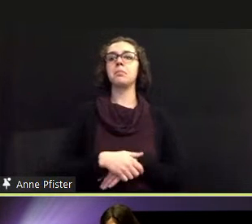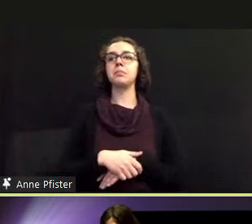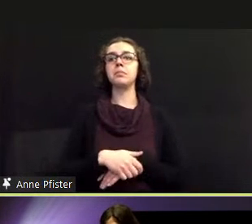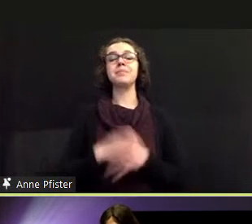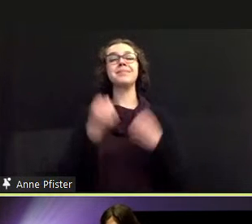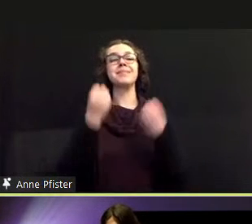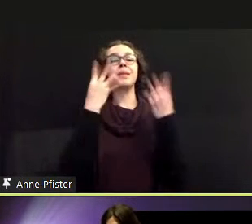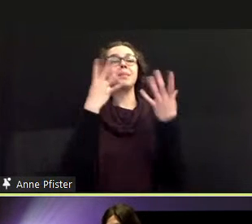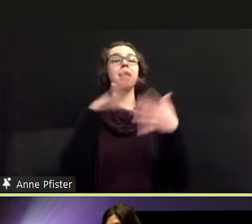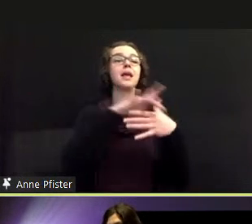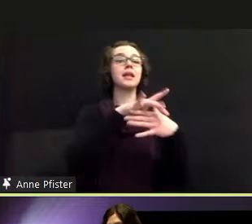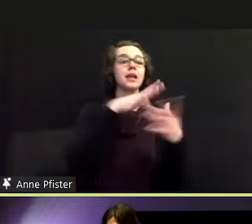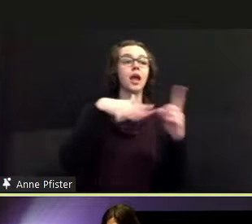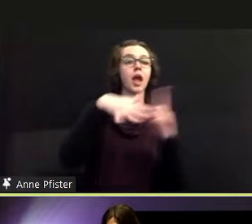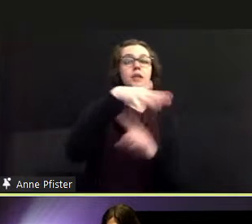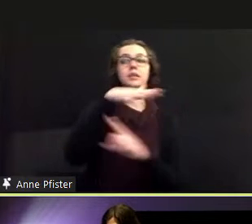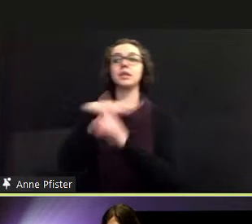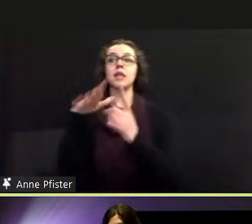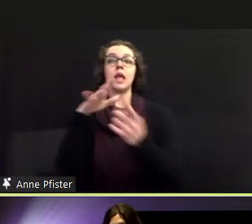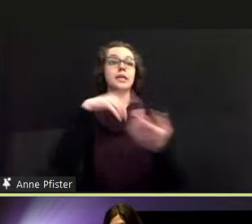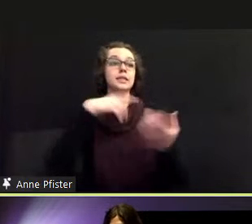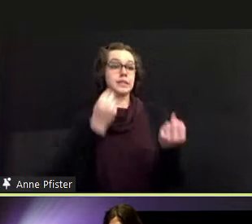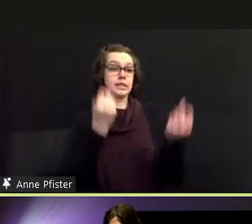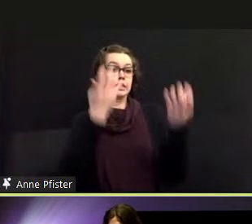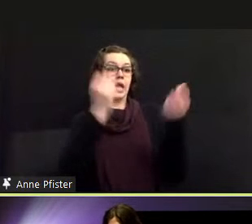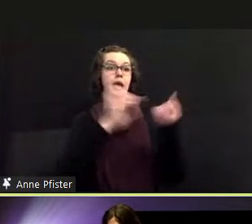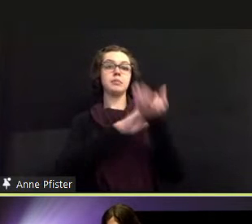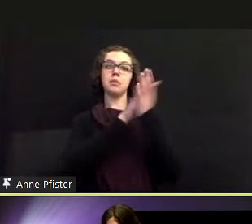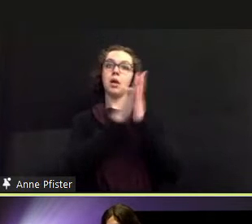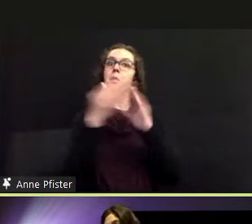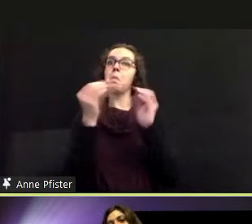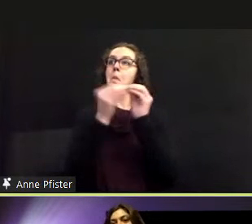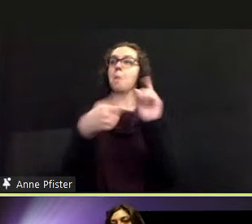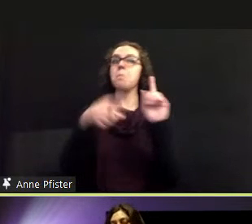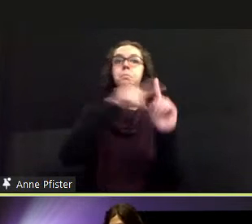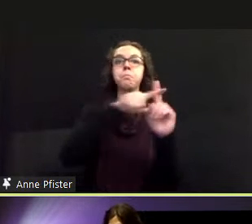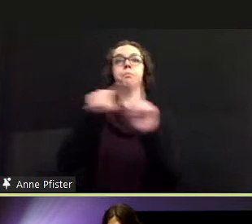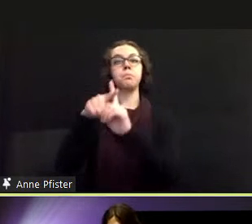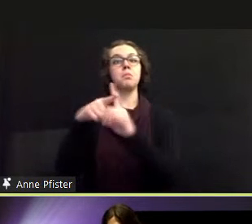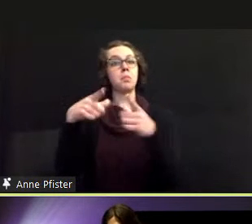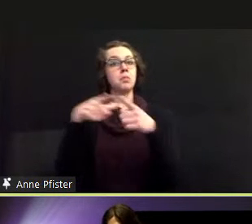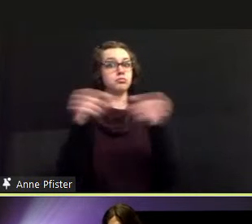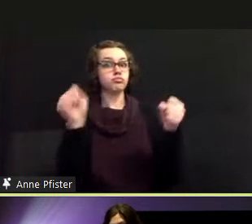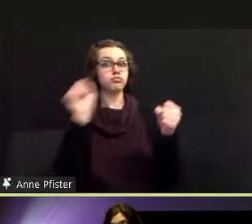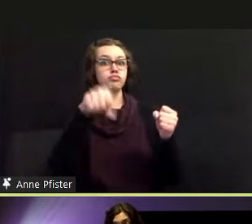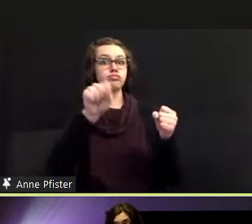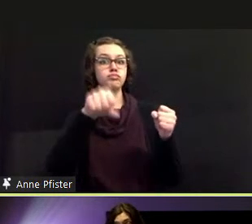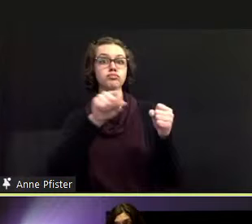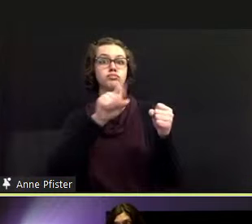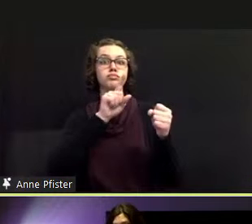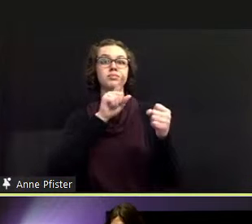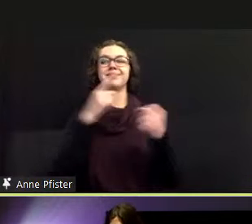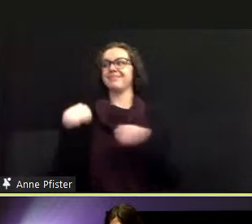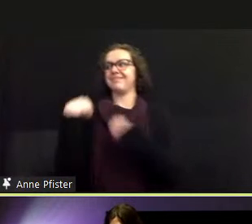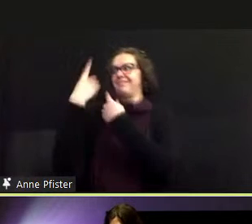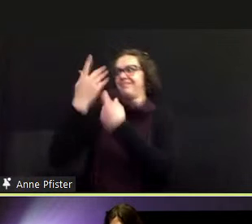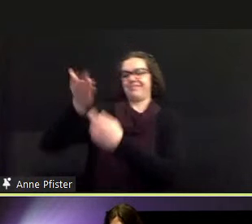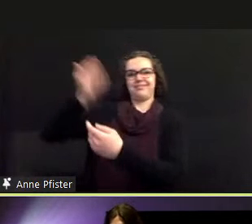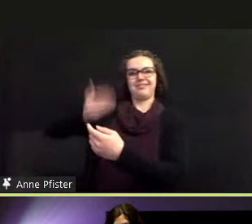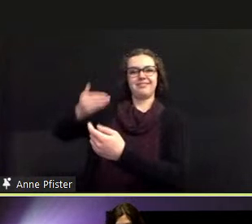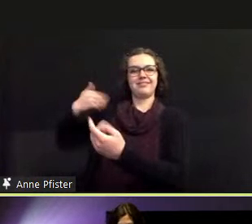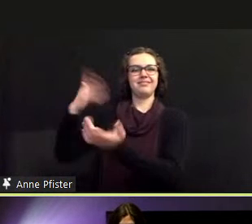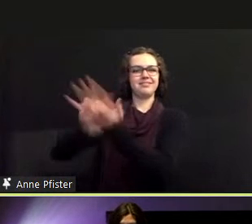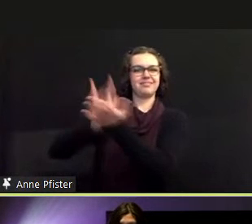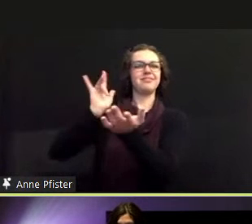contexts, hearing public's ideologies about sign languages have become much more positive, with their status as linguistic increasingly taken for granted, even as a